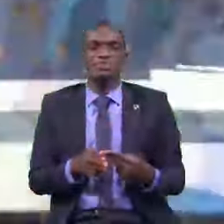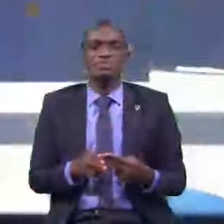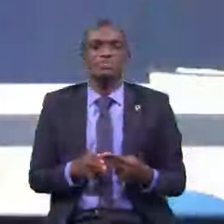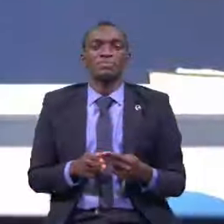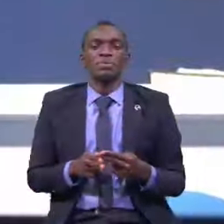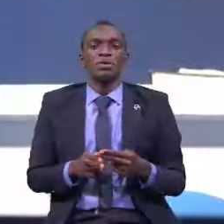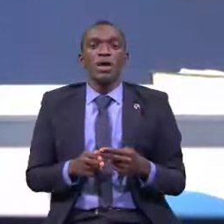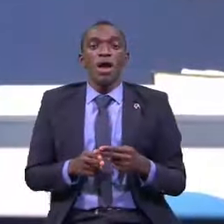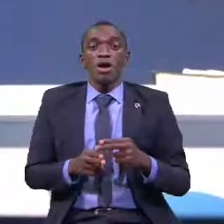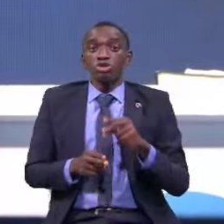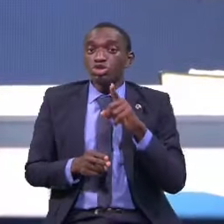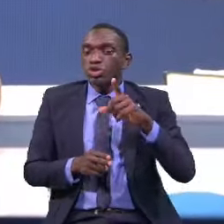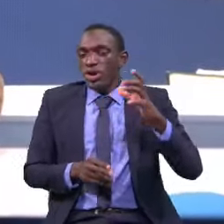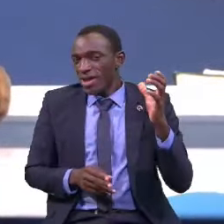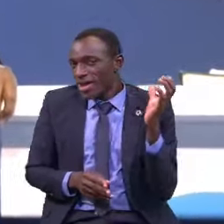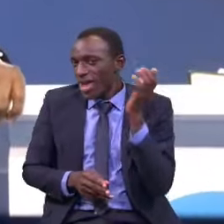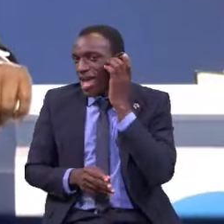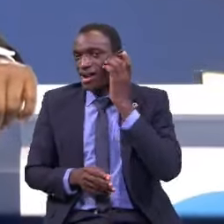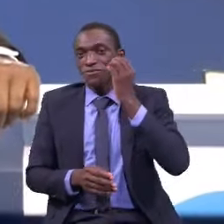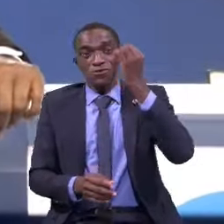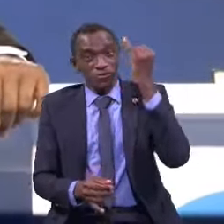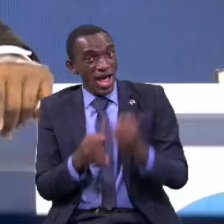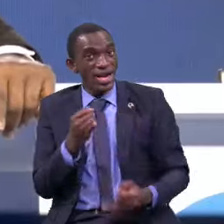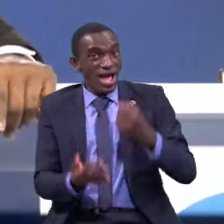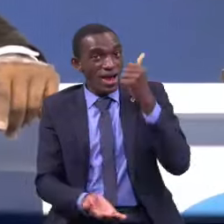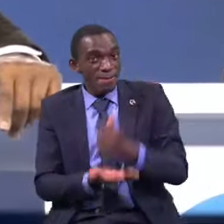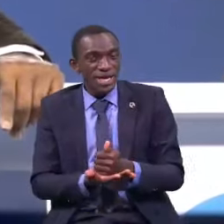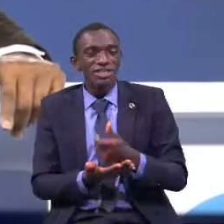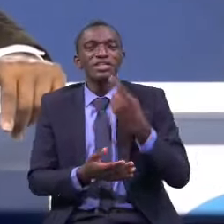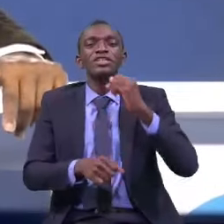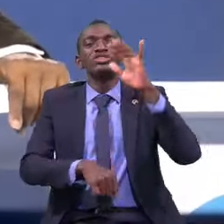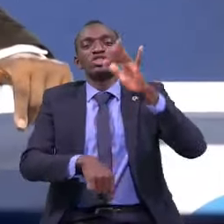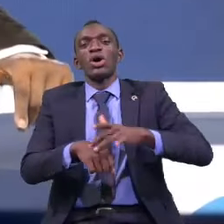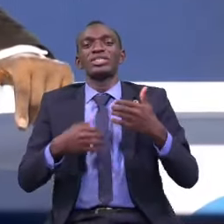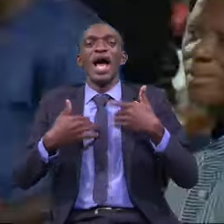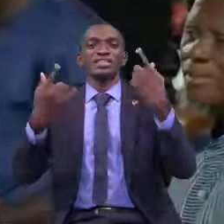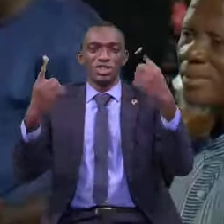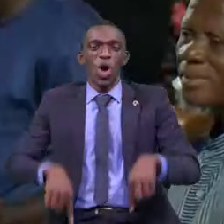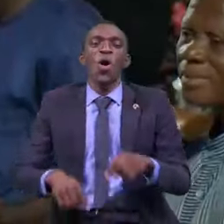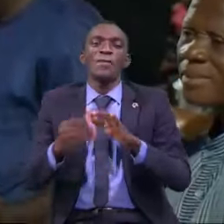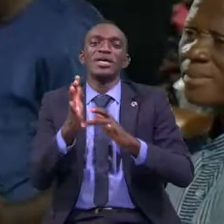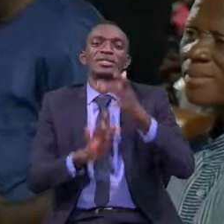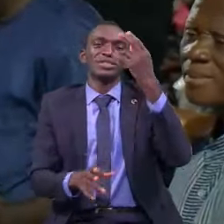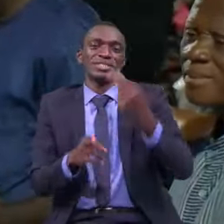When you hear the final amen, the touch has come.